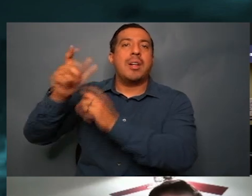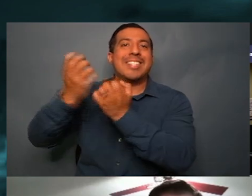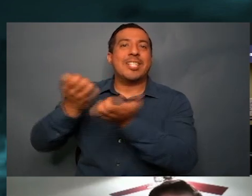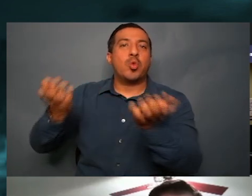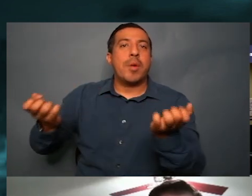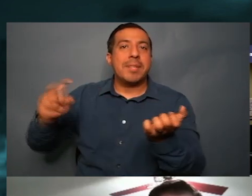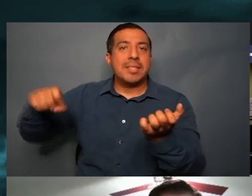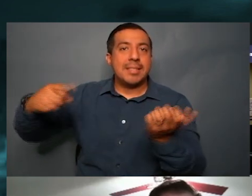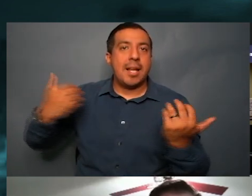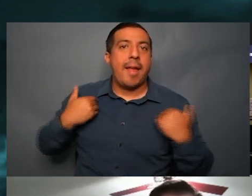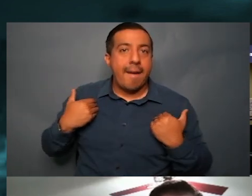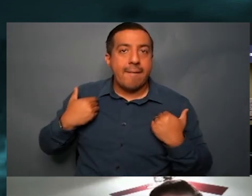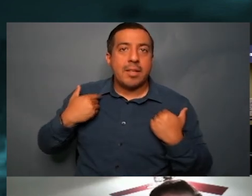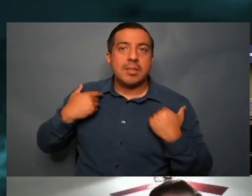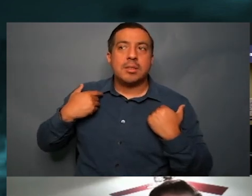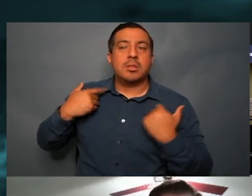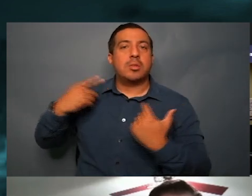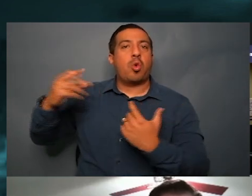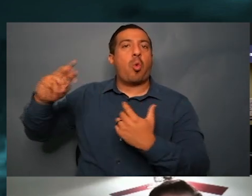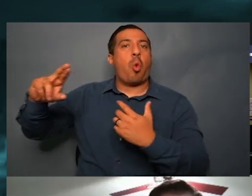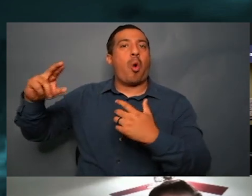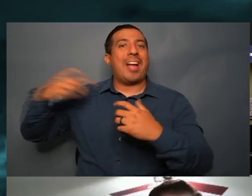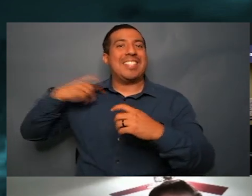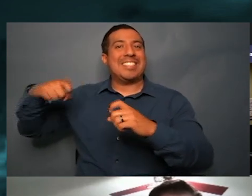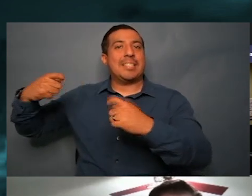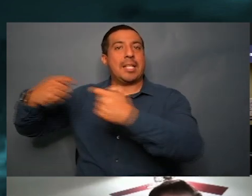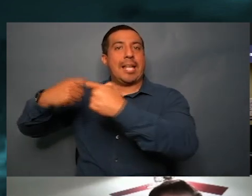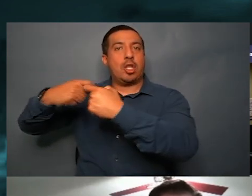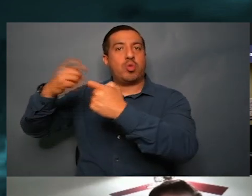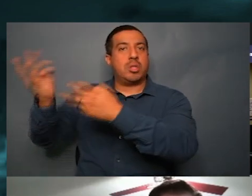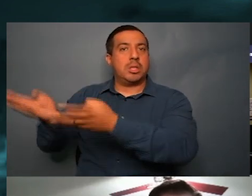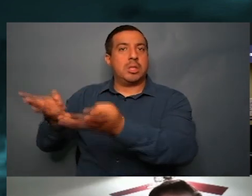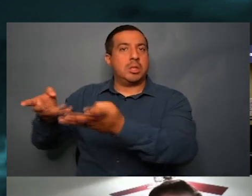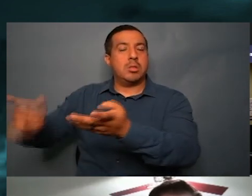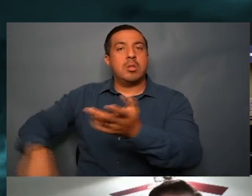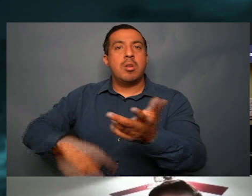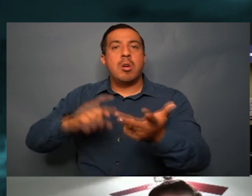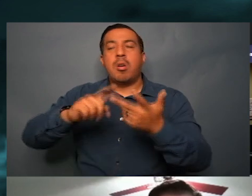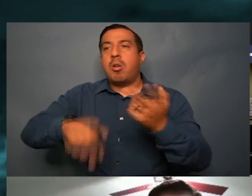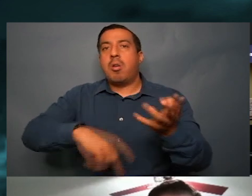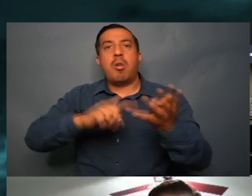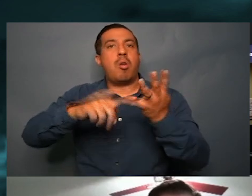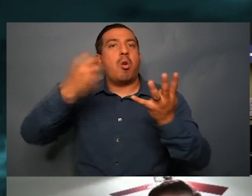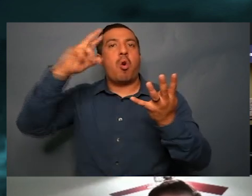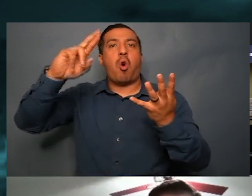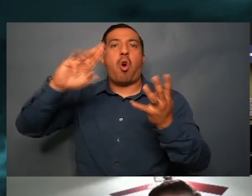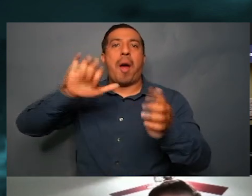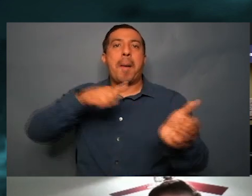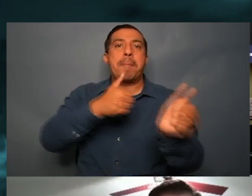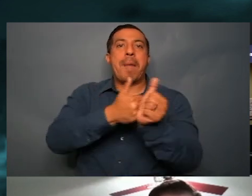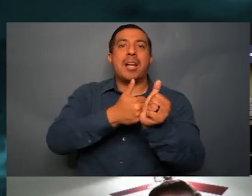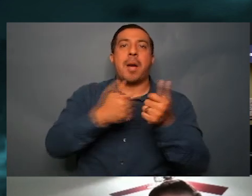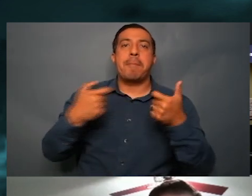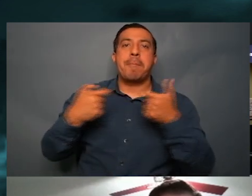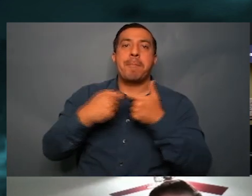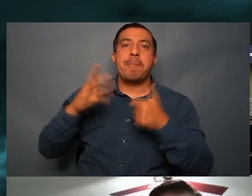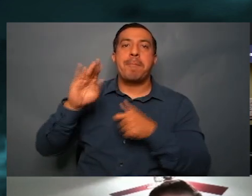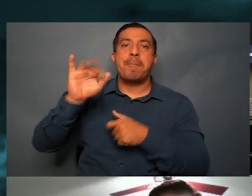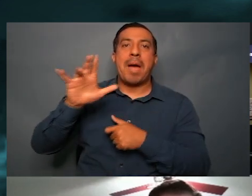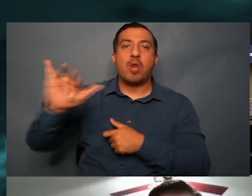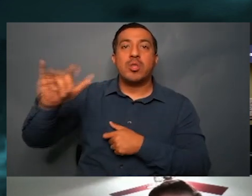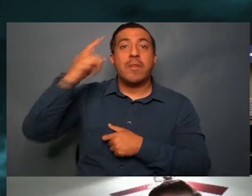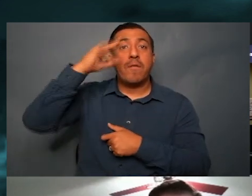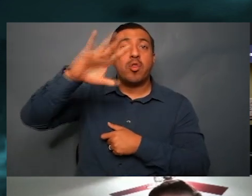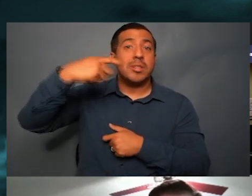you really need electricity for, or backup batteries for your hearing aids,